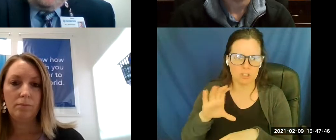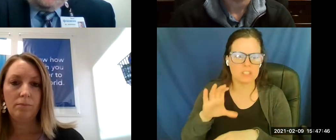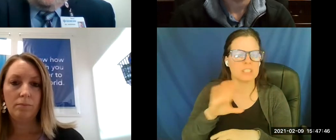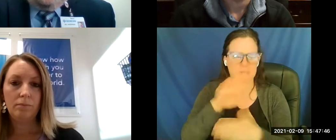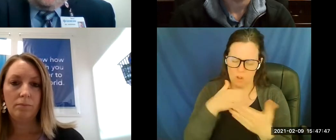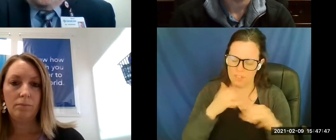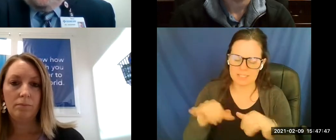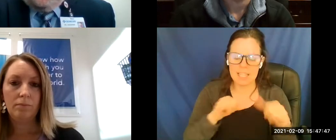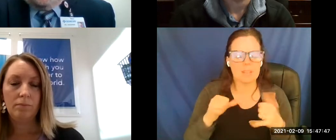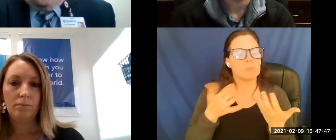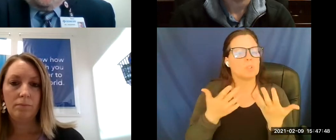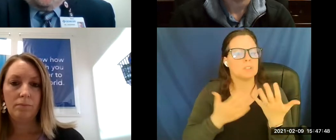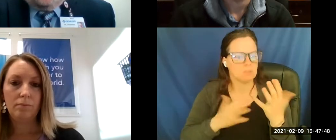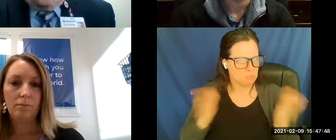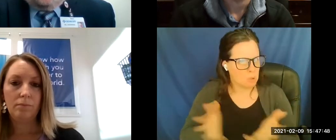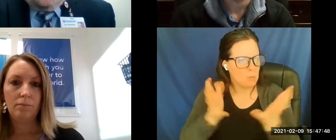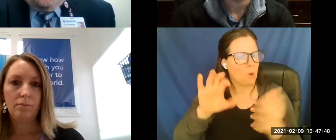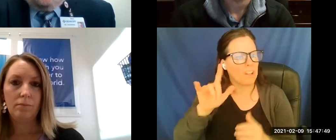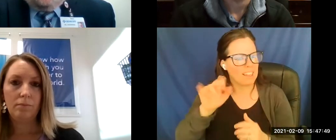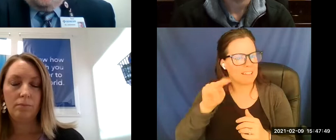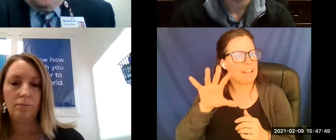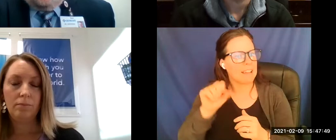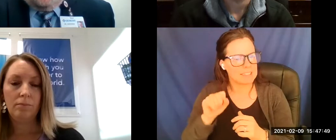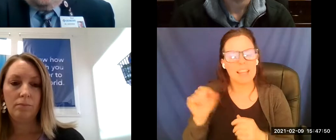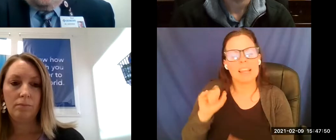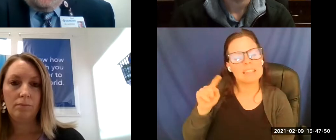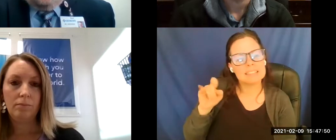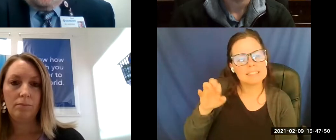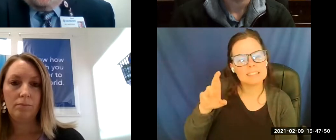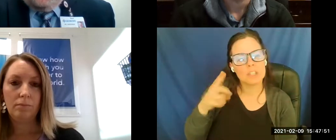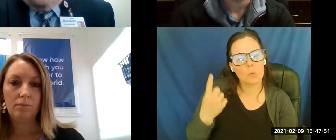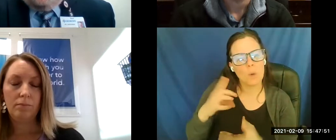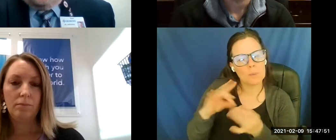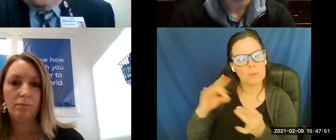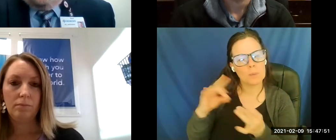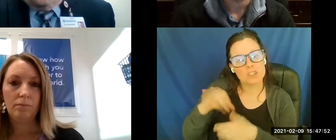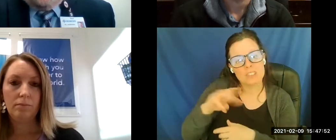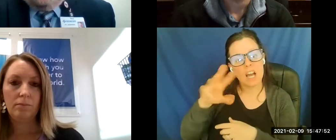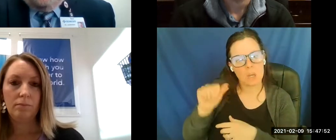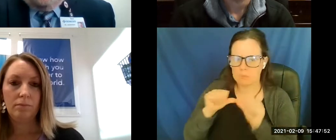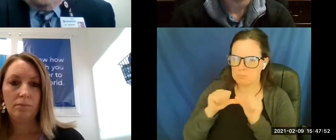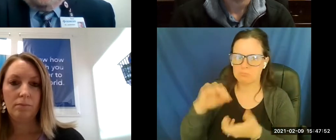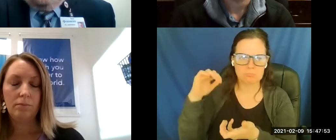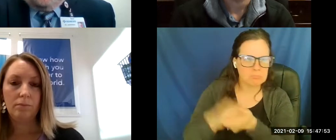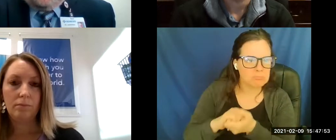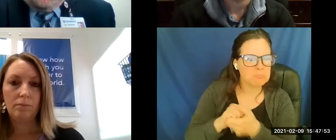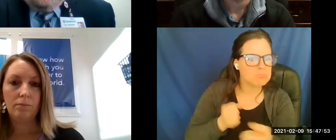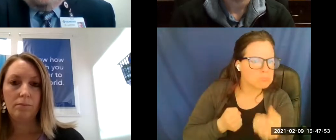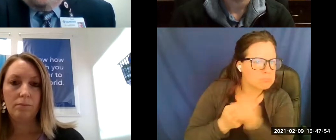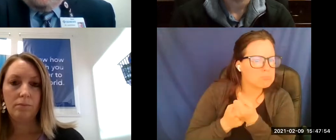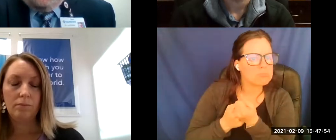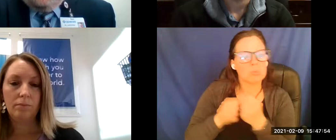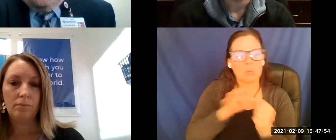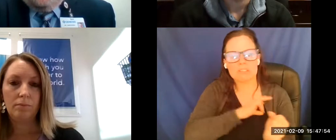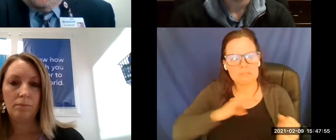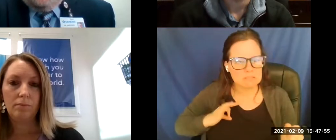groups, the tier 1, as was mentioned in Iowa. And we're happy to continue that partnership through support of staff